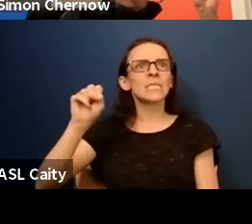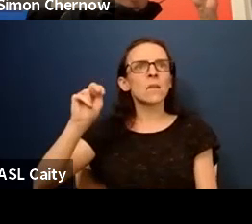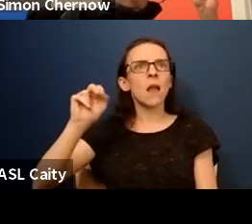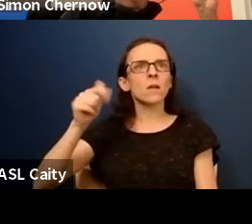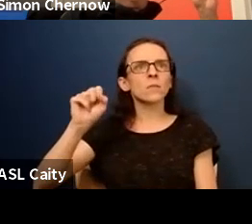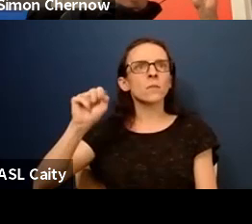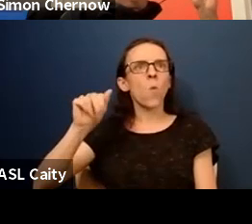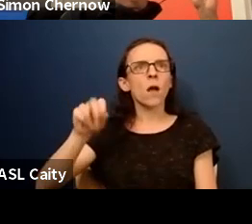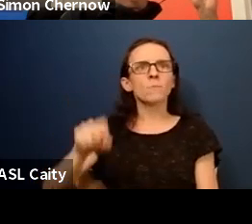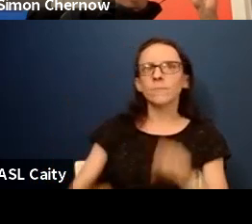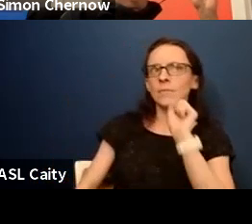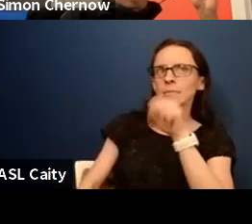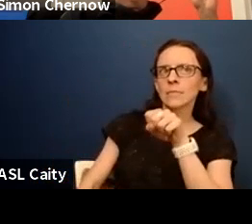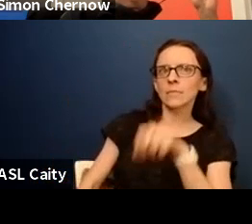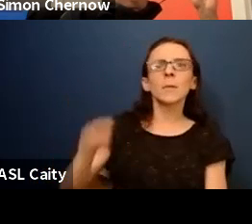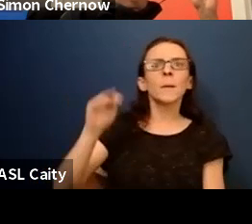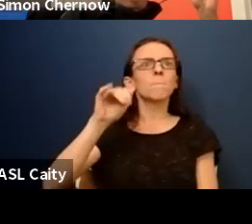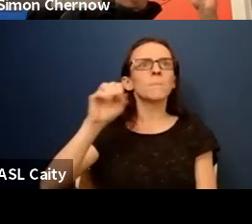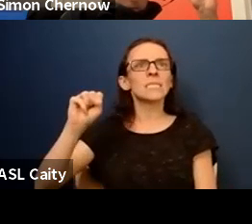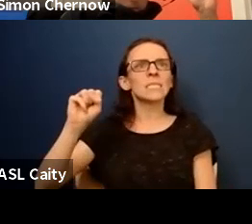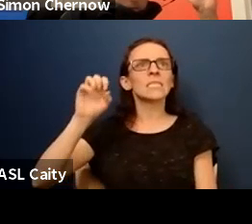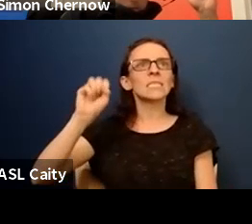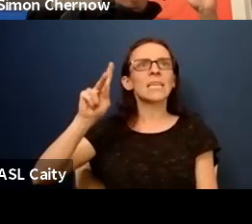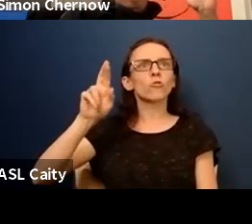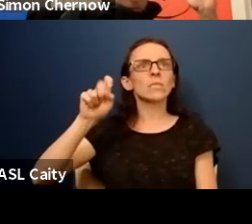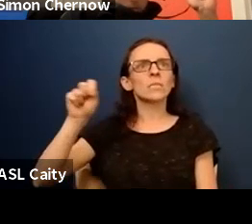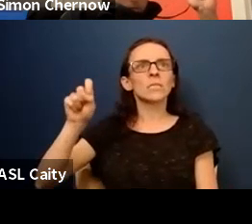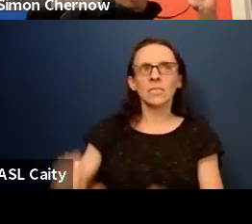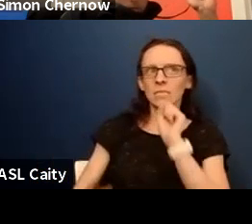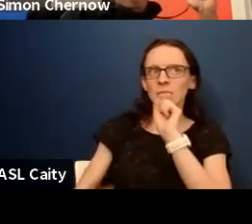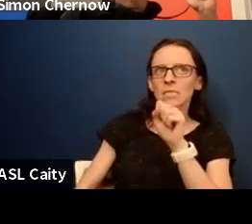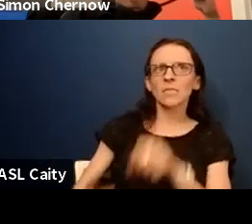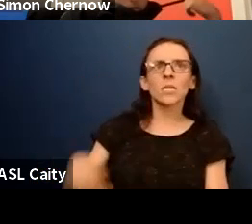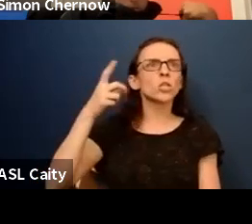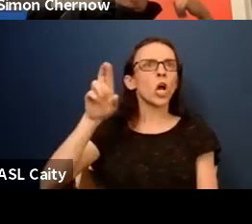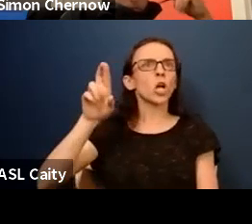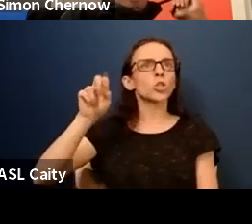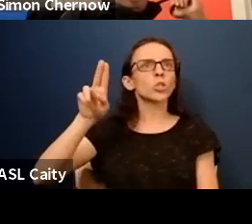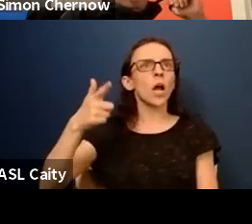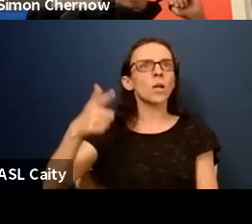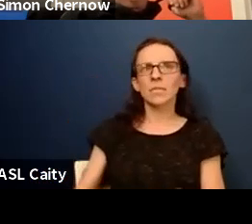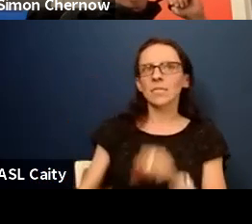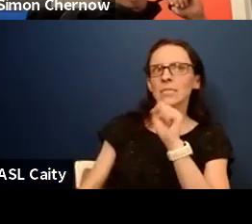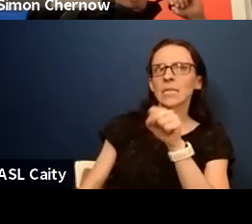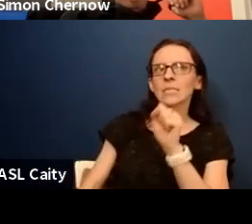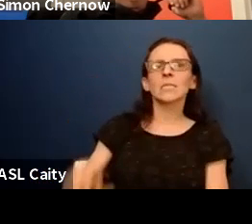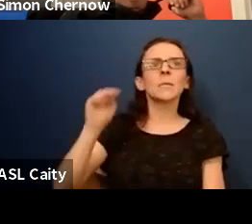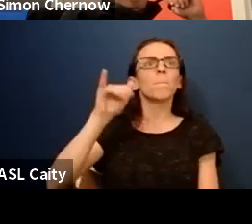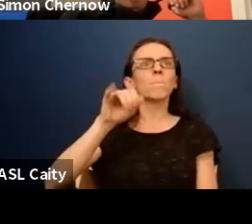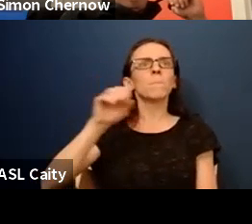Yes. Ms. Garrett, Yes. Dr. Tang, Yes. Ms. Wade,